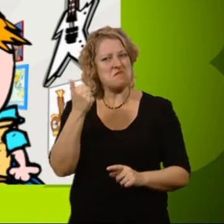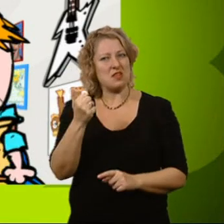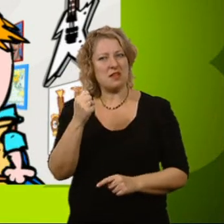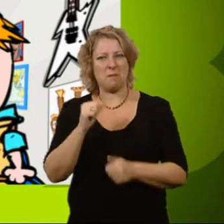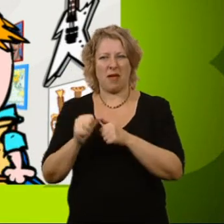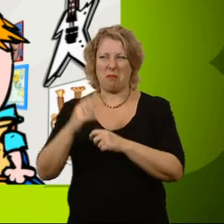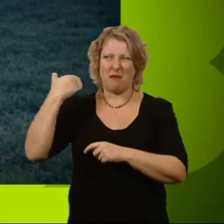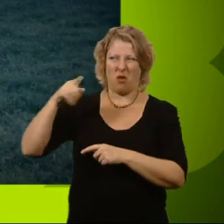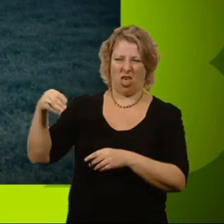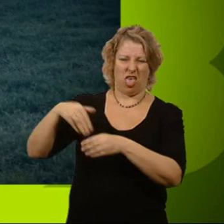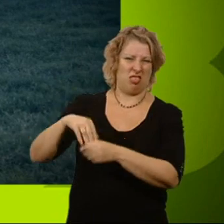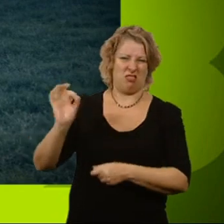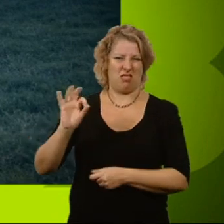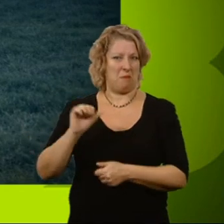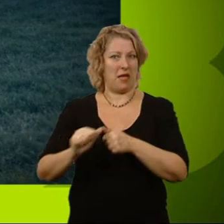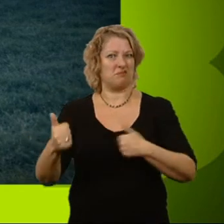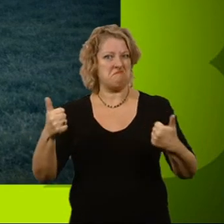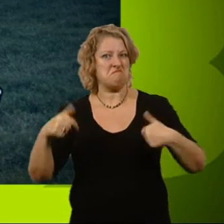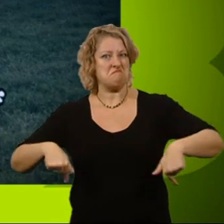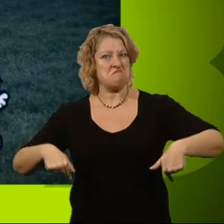Better than the ones that you're in.